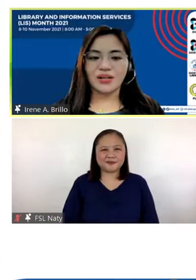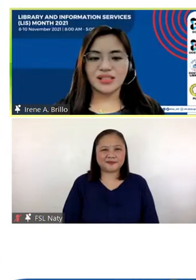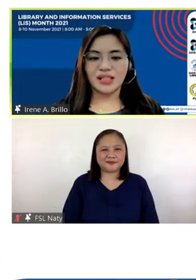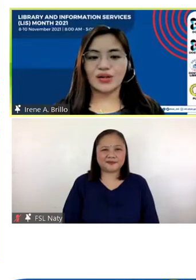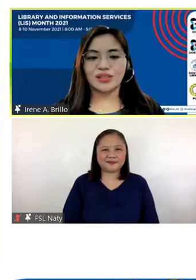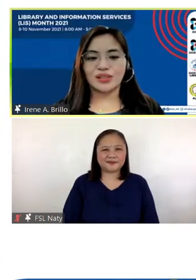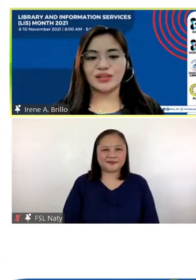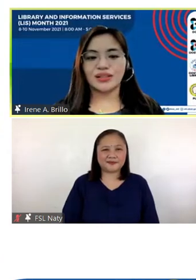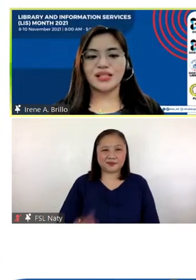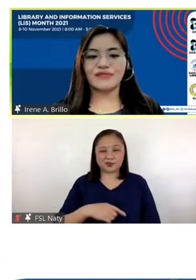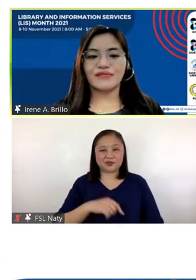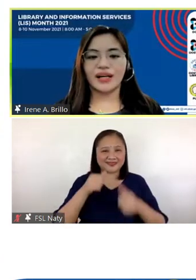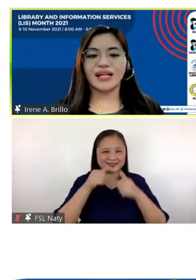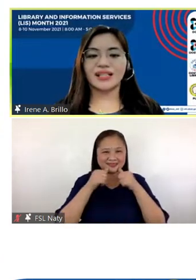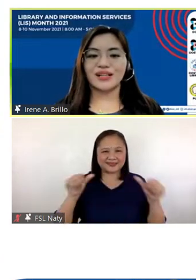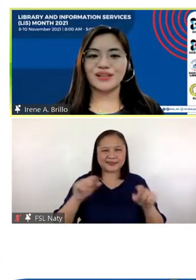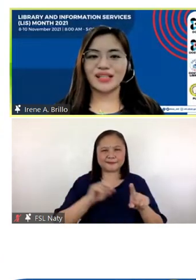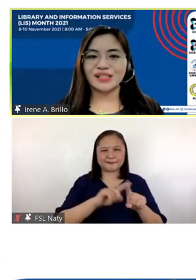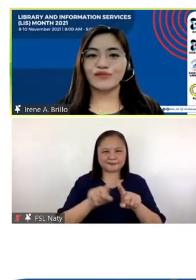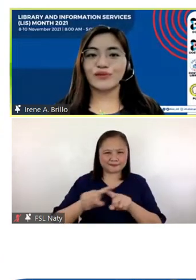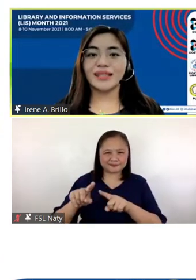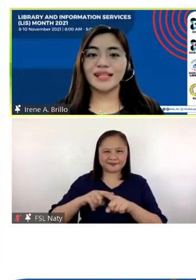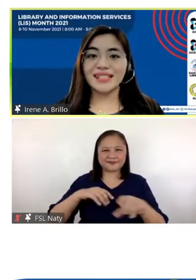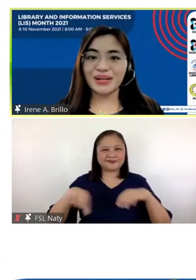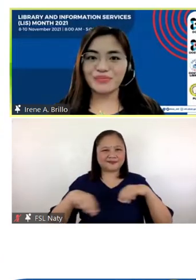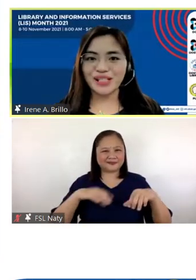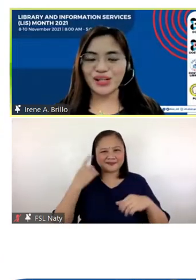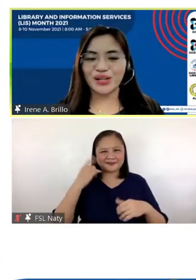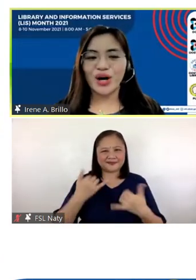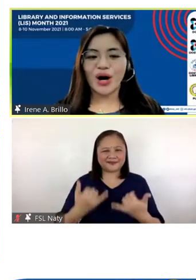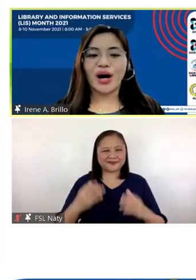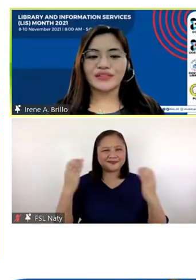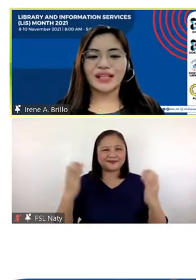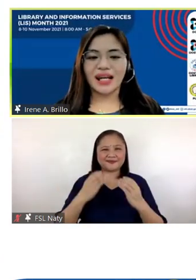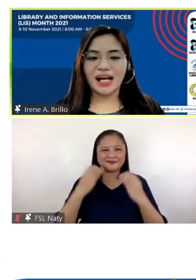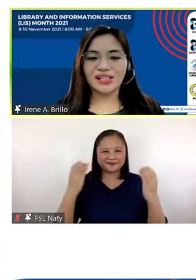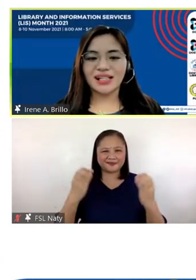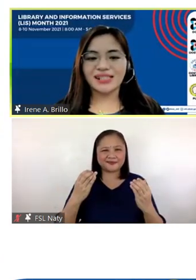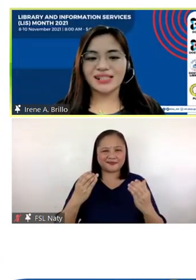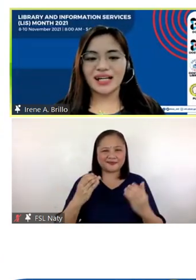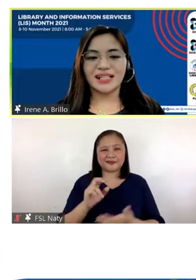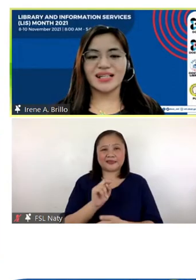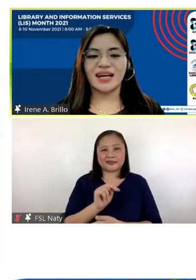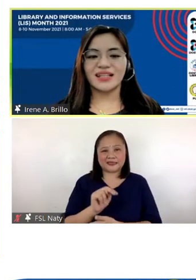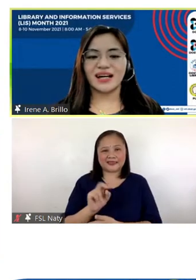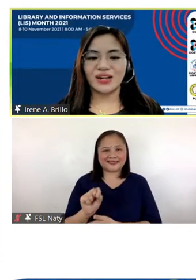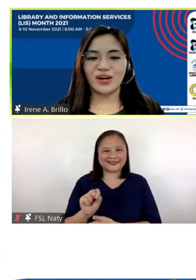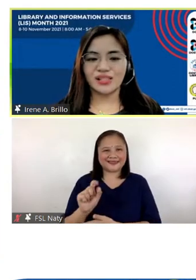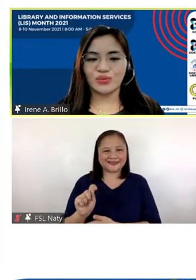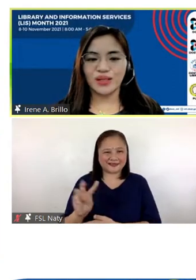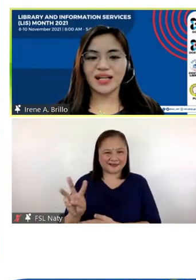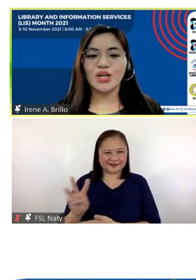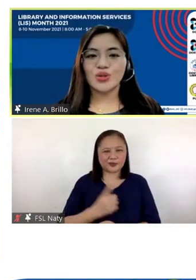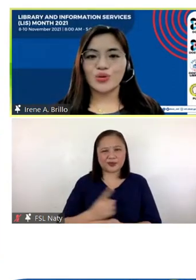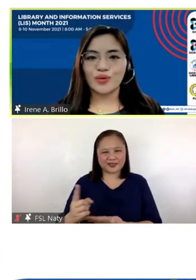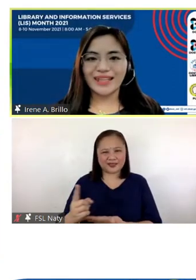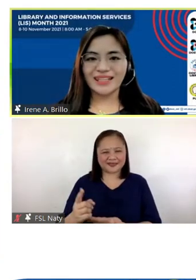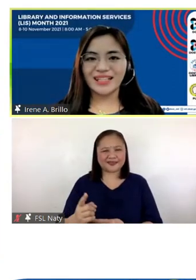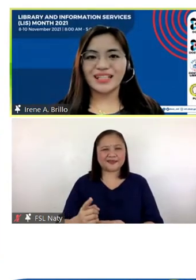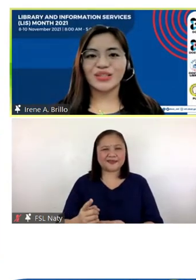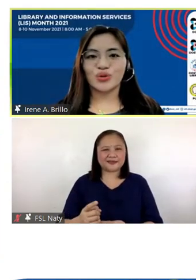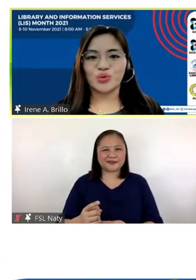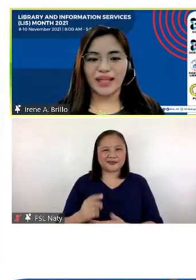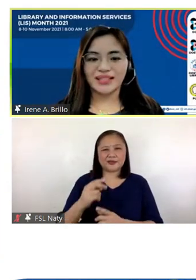be announcing also the different activities for the celebration of the National Science and Technology Week